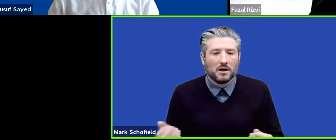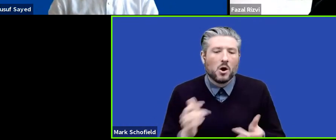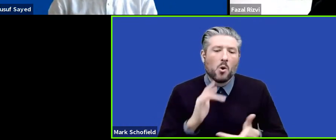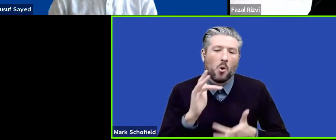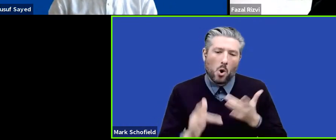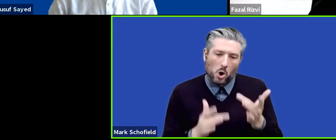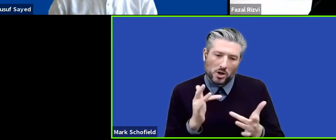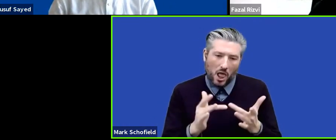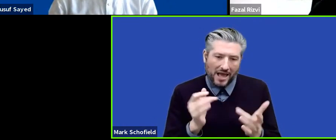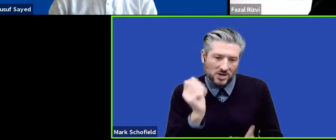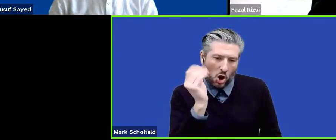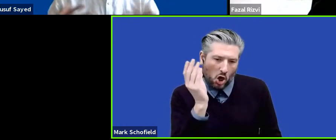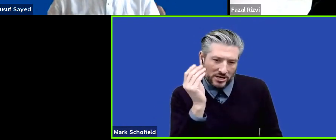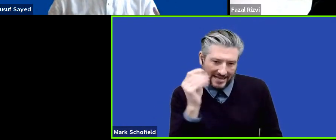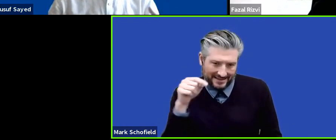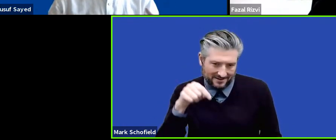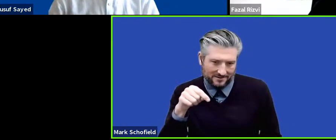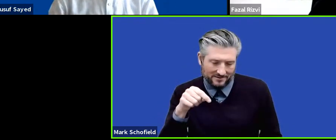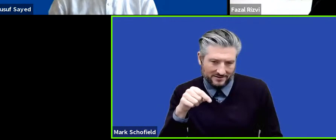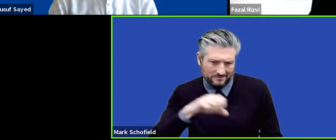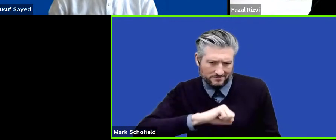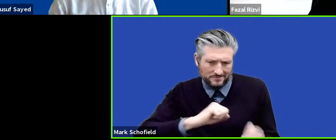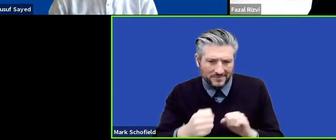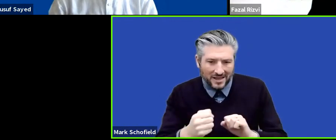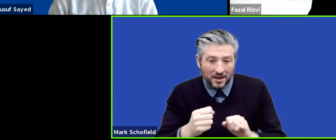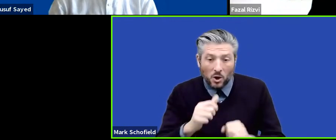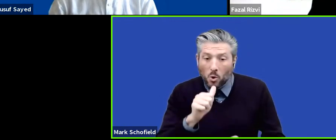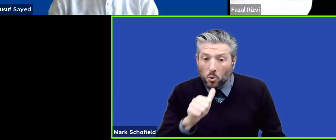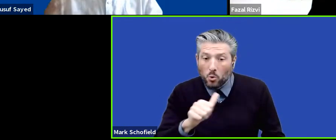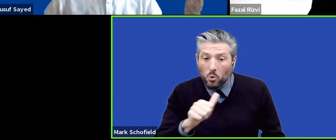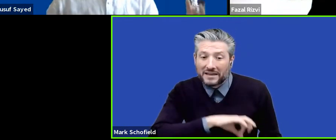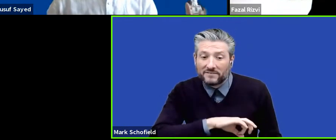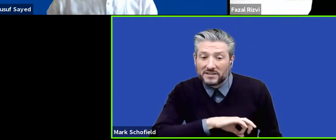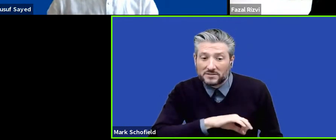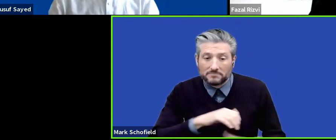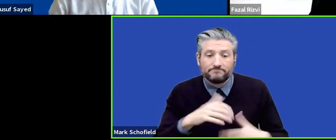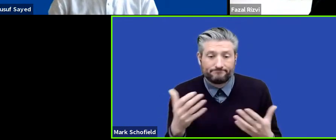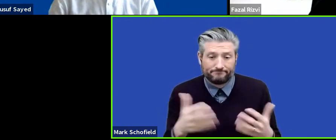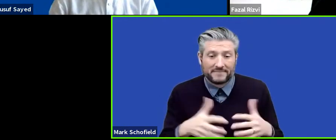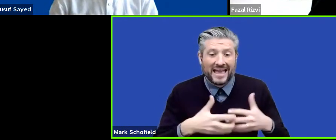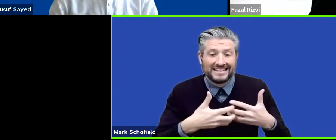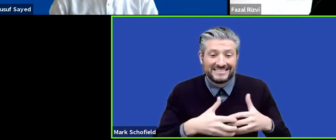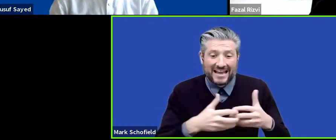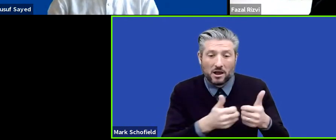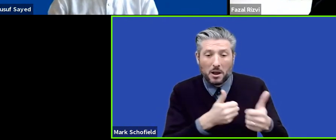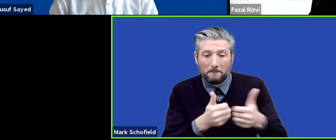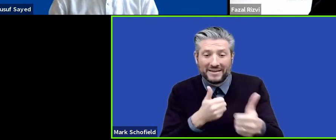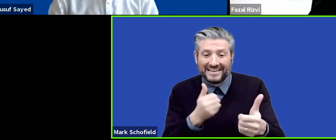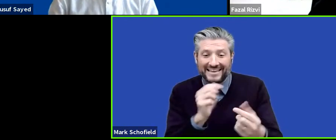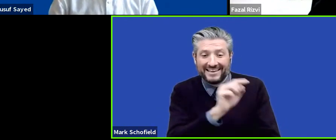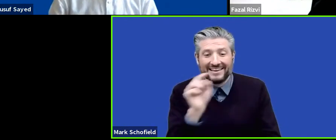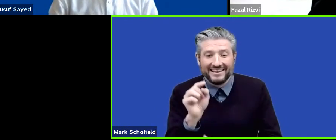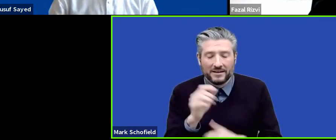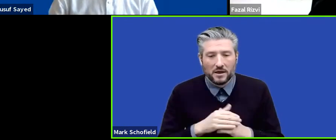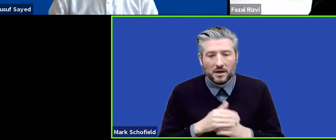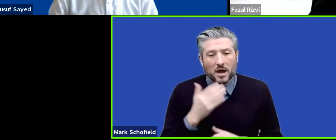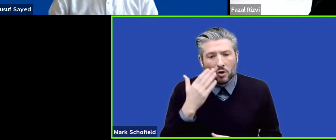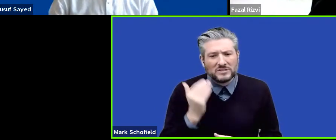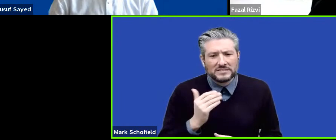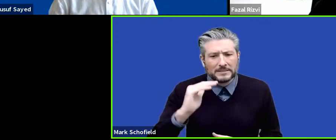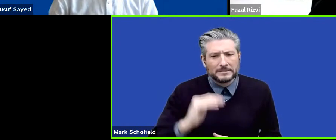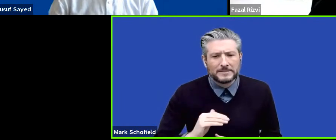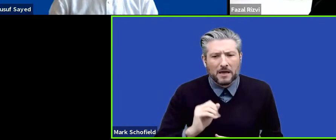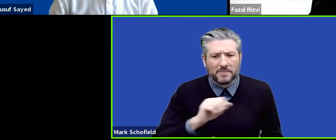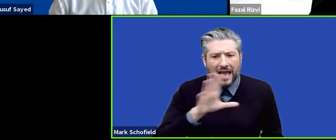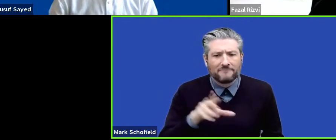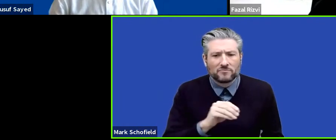The beneficiaries of online learning has been edtech companies. Recently in South Africa, Curo has